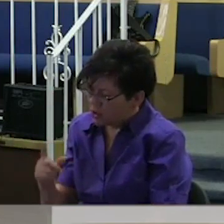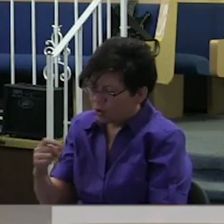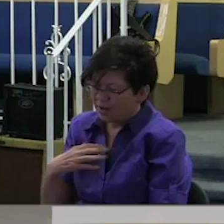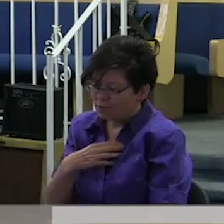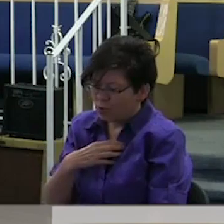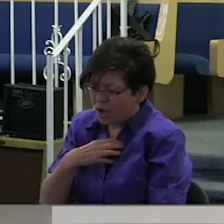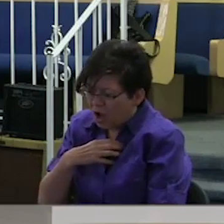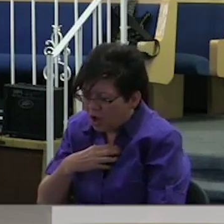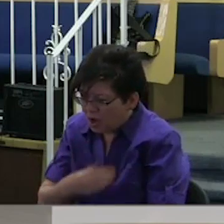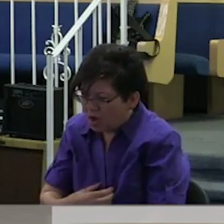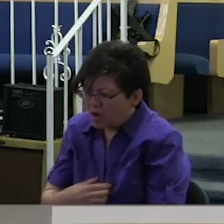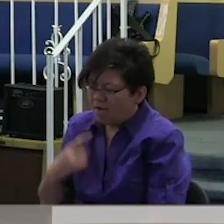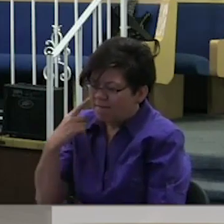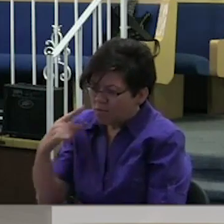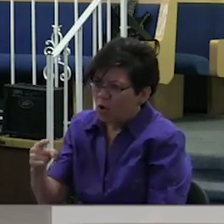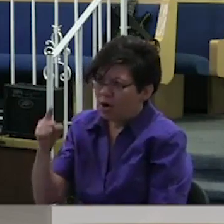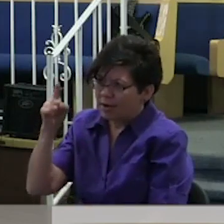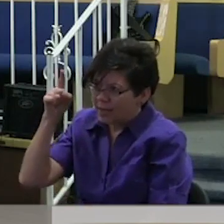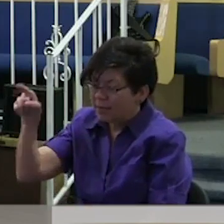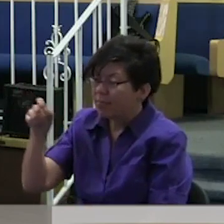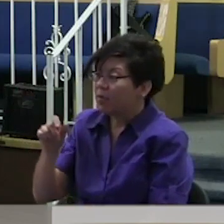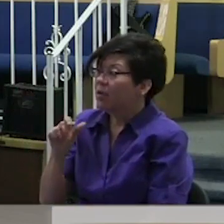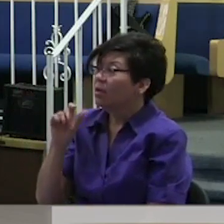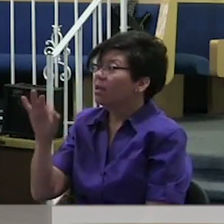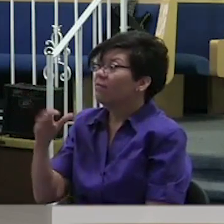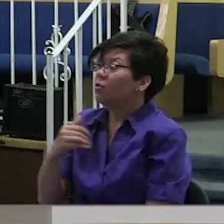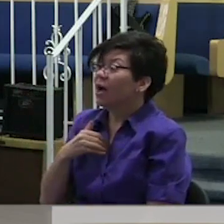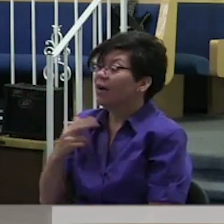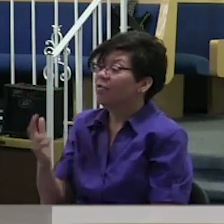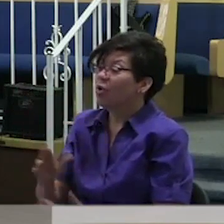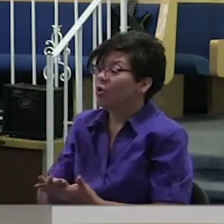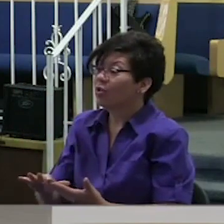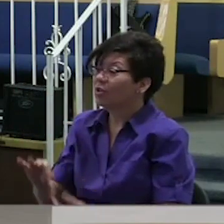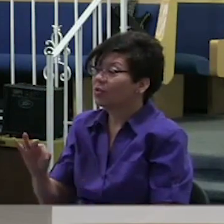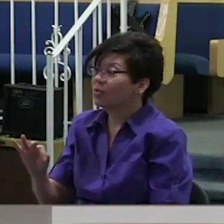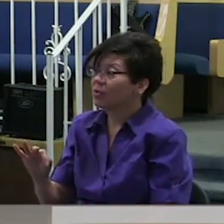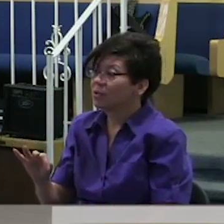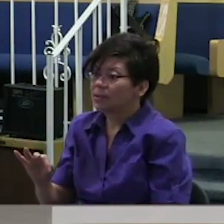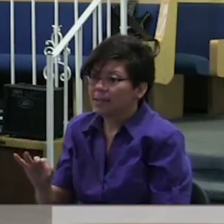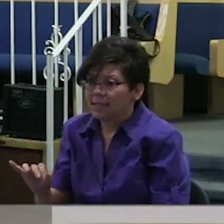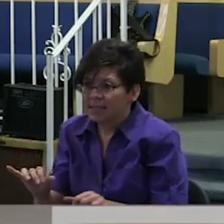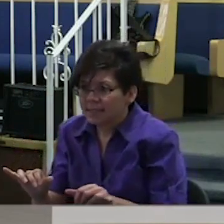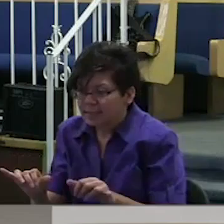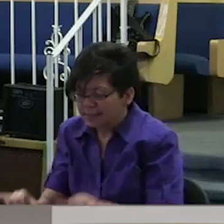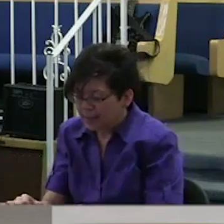hunger for him. And if you got the Holy Ghost, stay hungry.